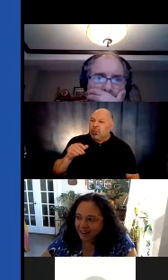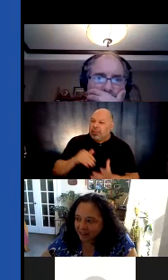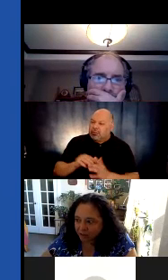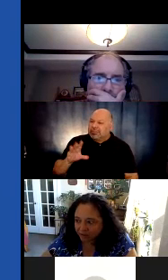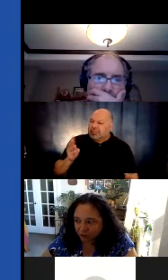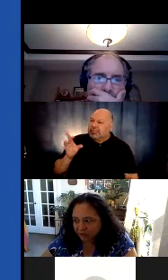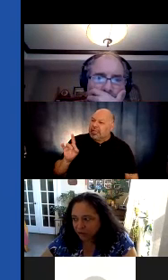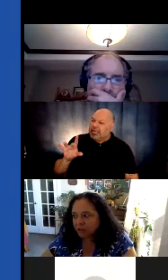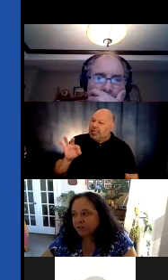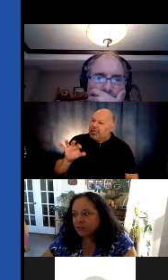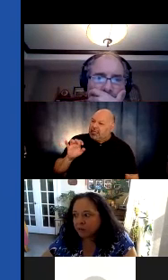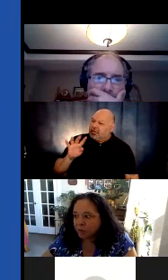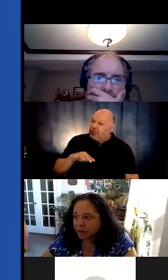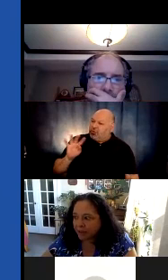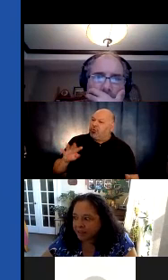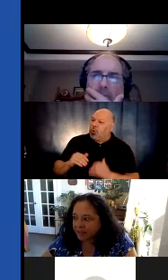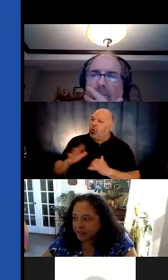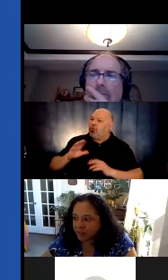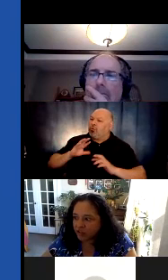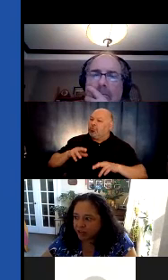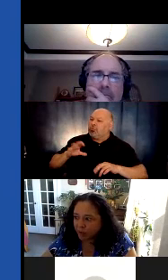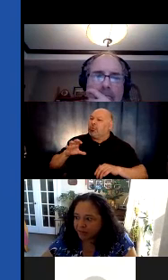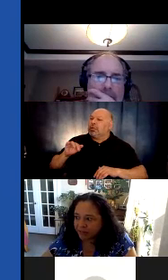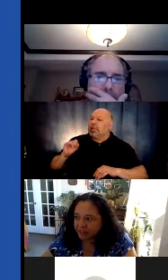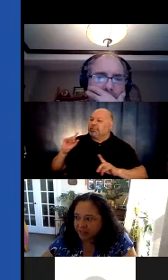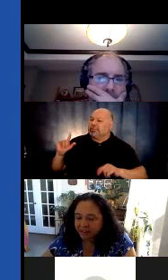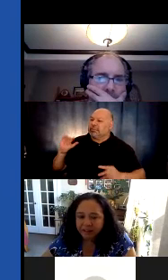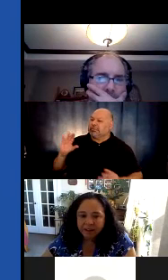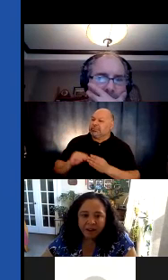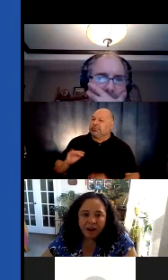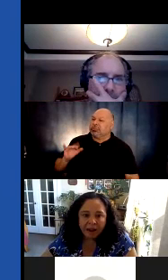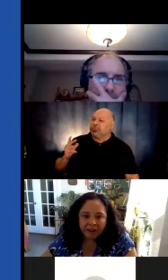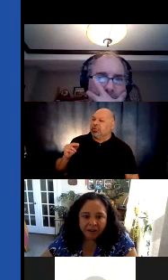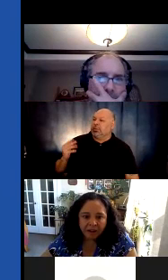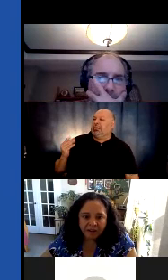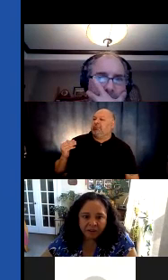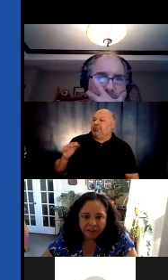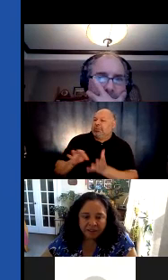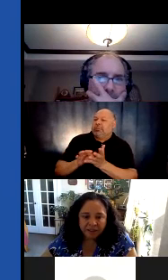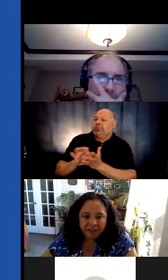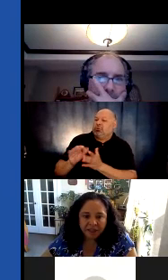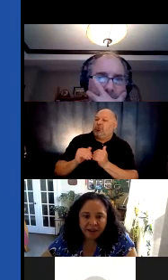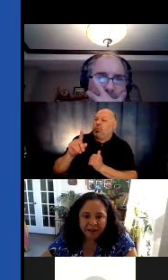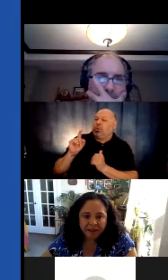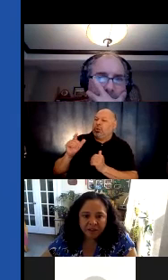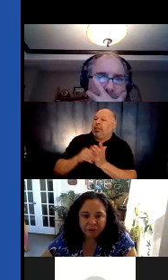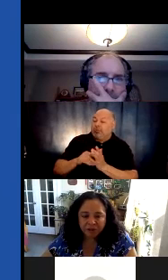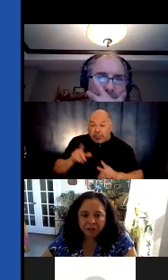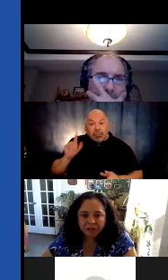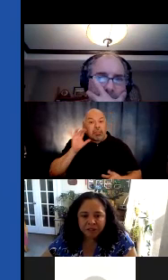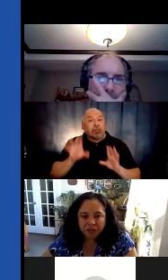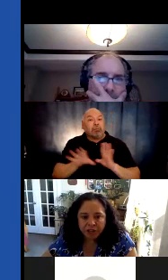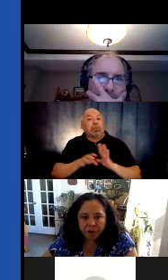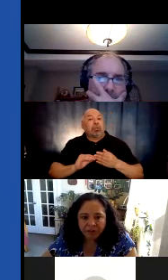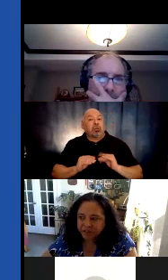100,068, 944 overall reported cases since January 15th. And as you can see on this slide, these numbers are